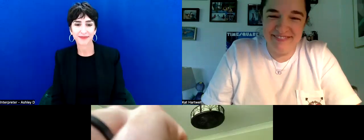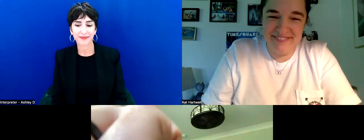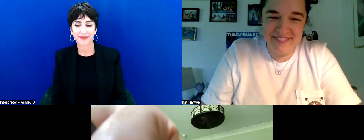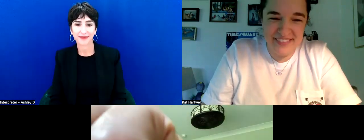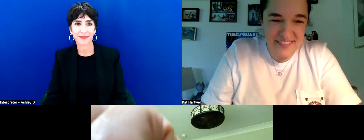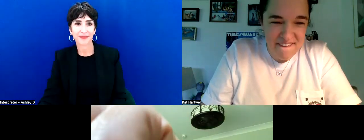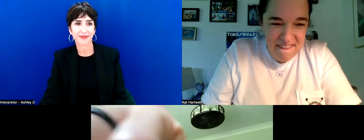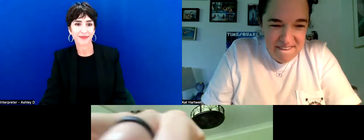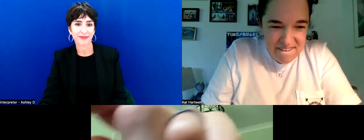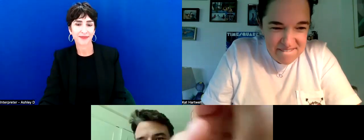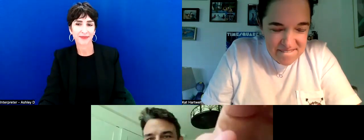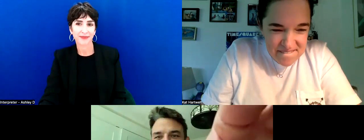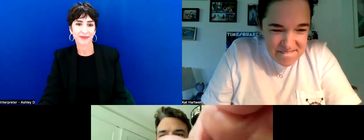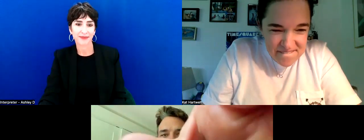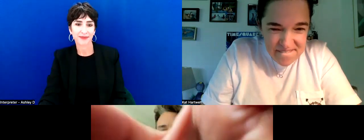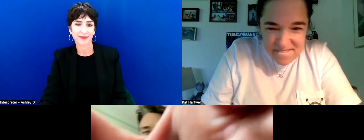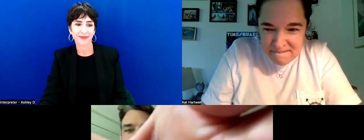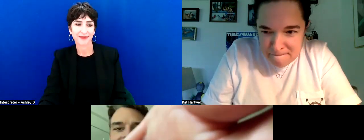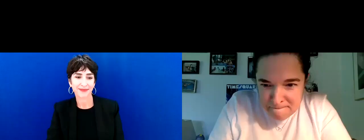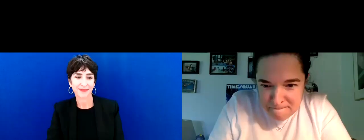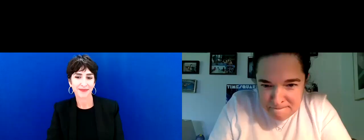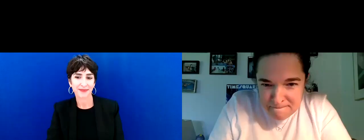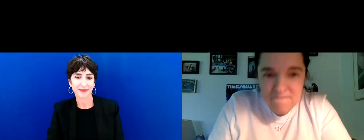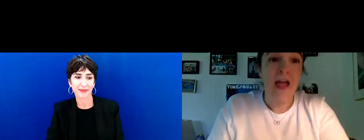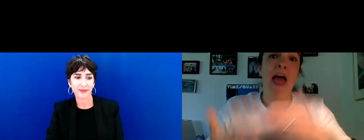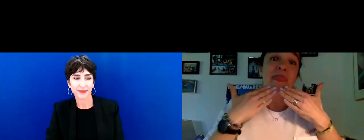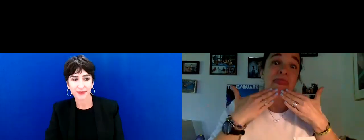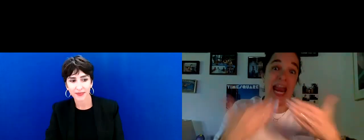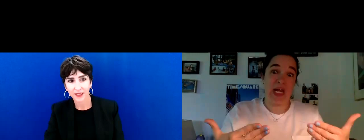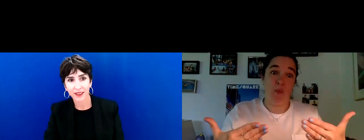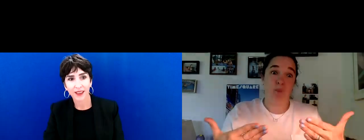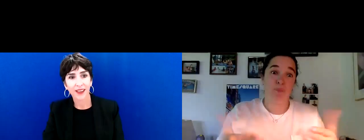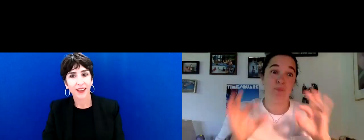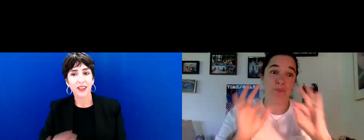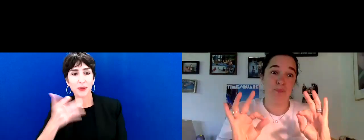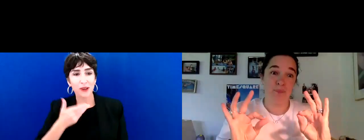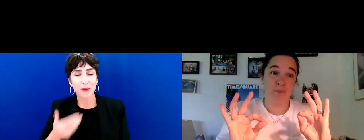Thank you.